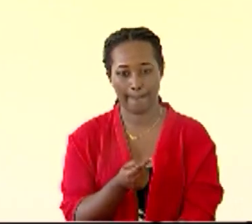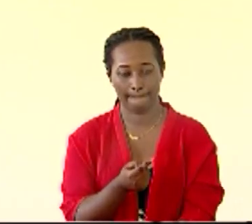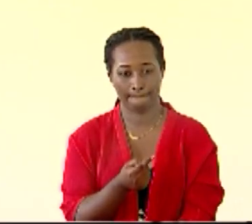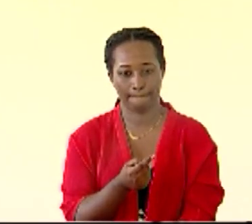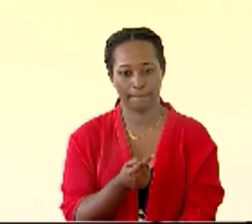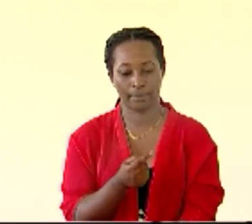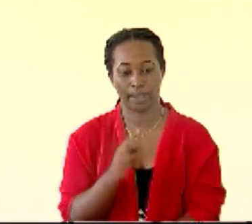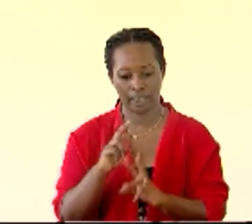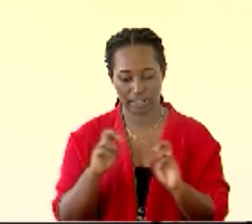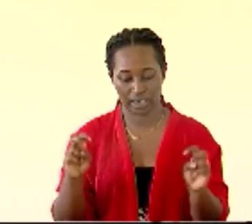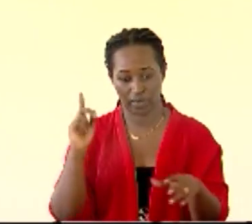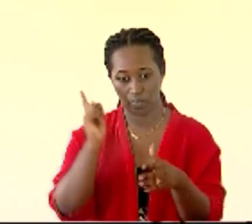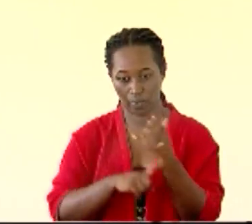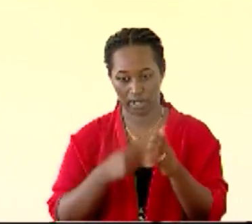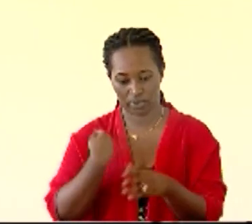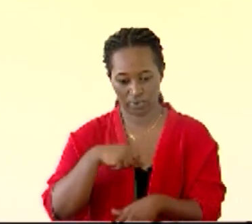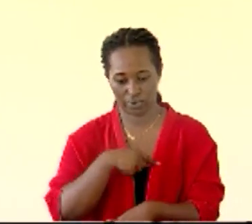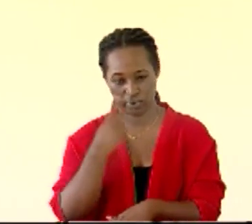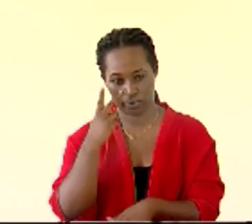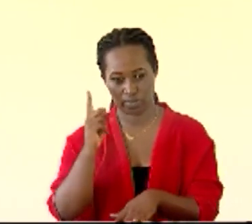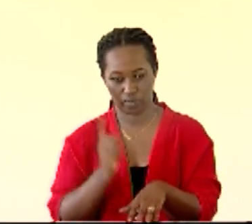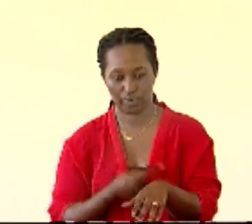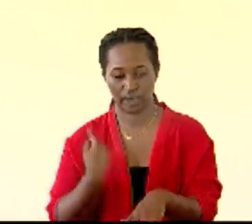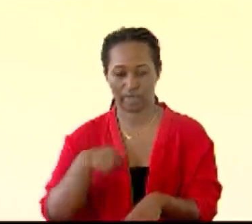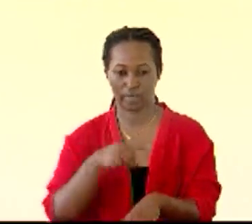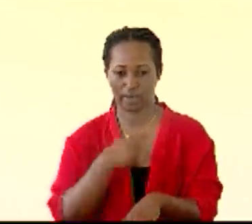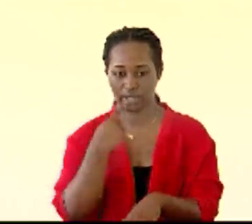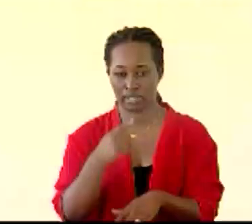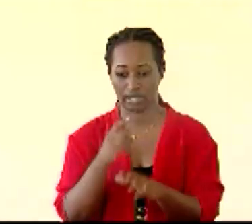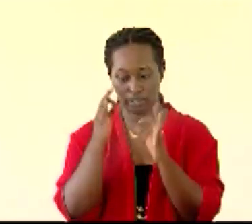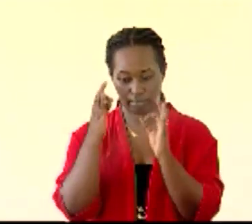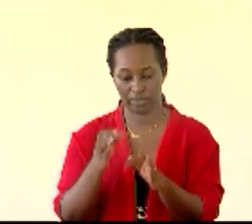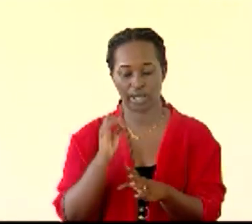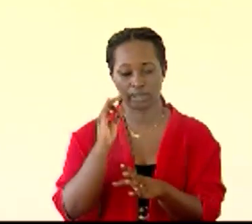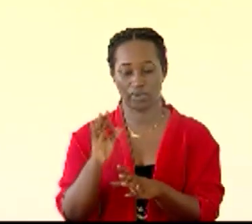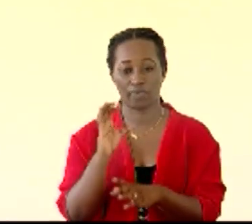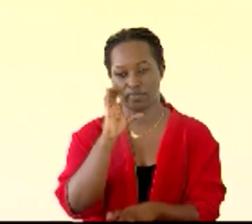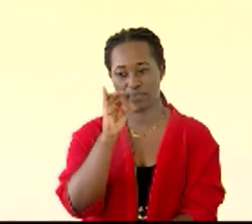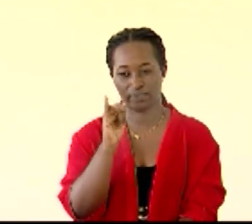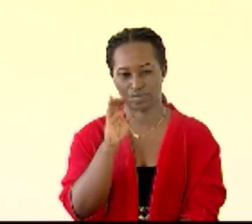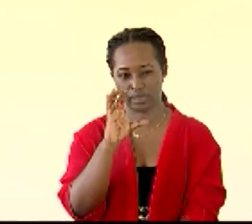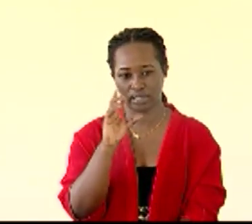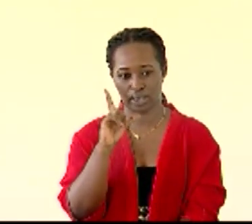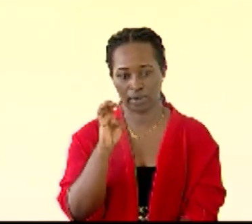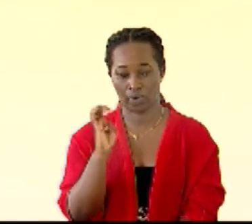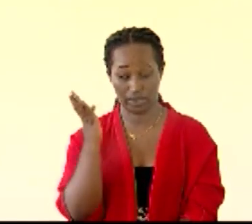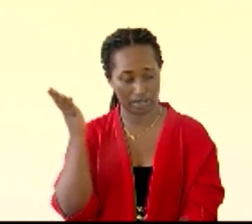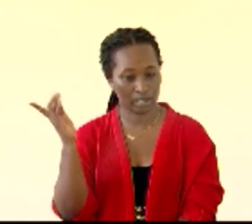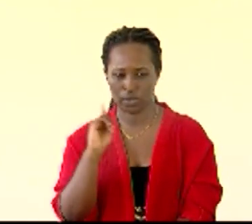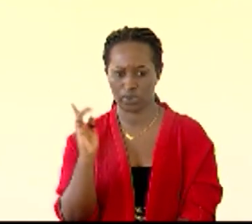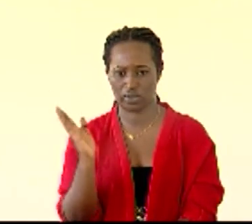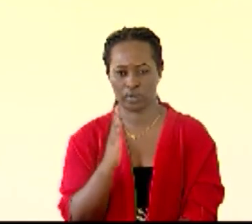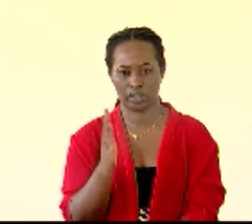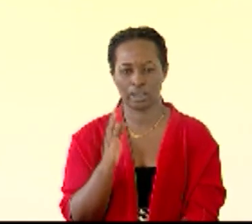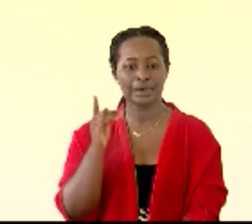or check what we look at when we say the product of the cycle is here. It's not this.